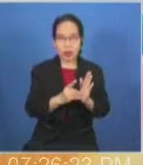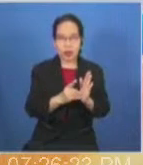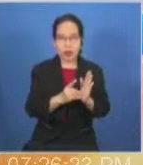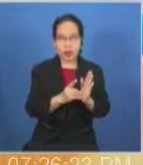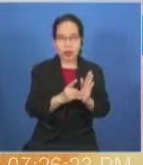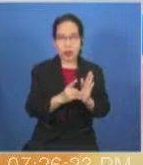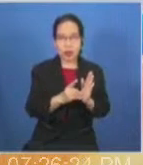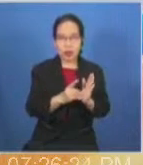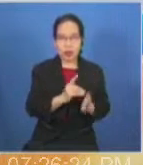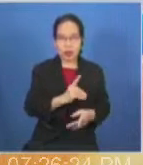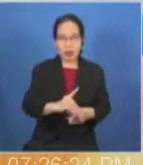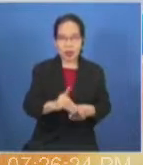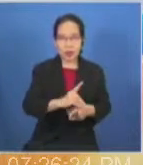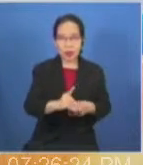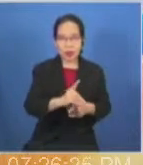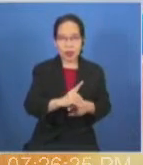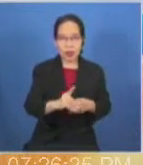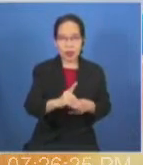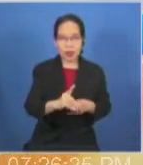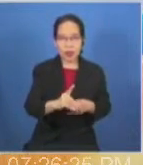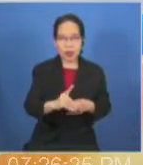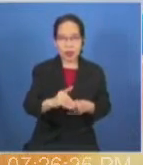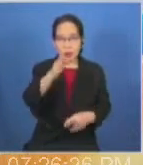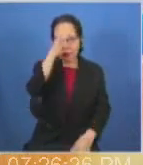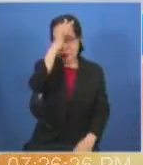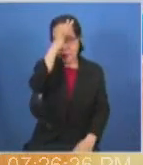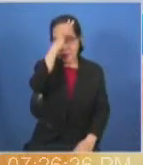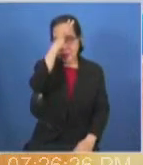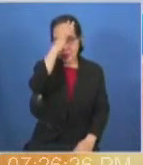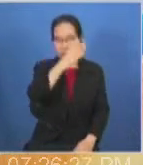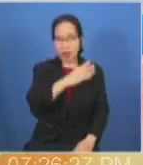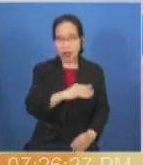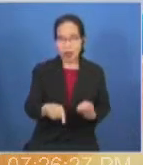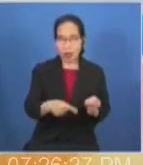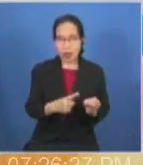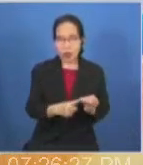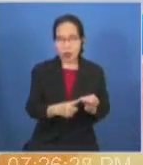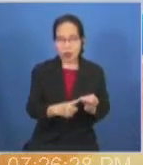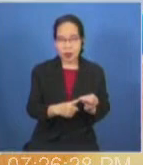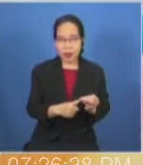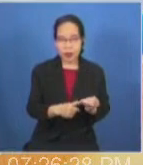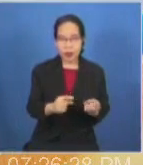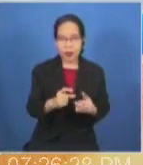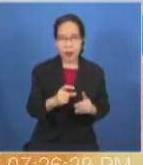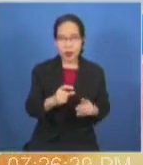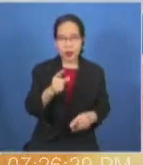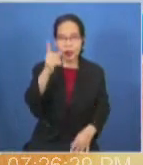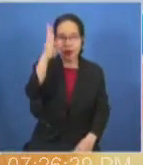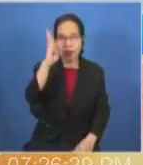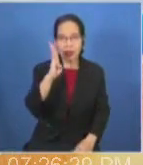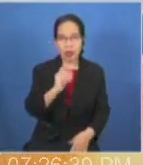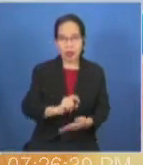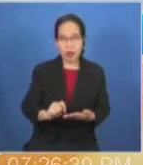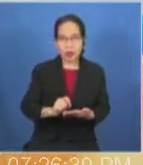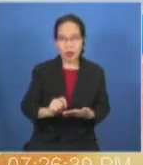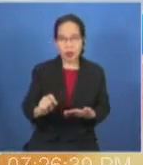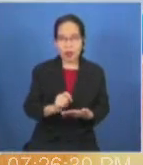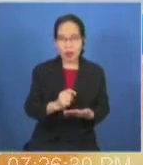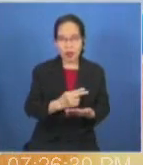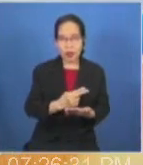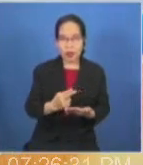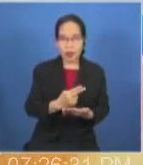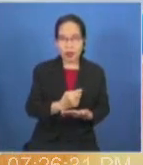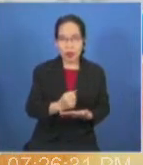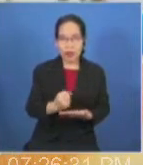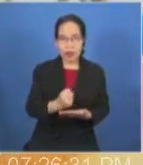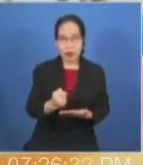And so there are doctrines that will discipline a father according to the words of God written in